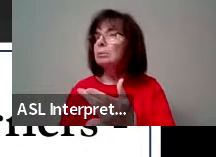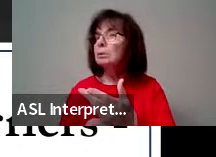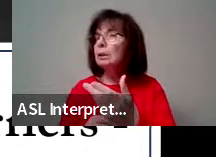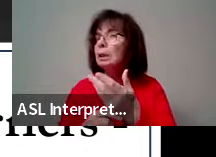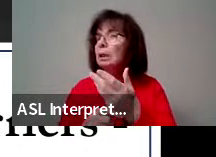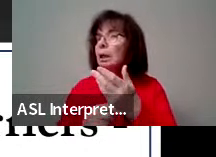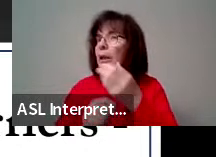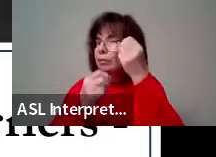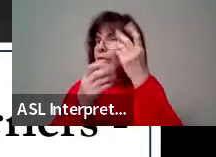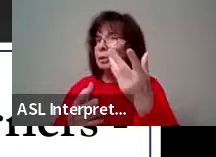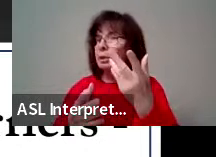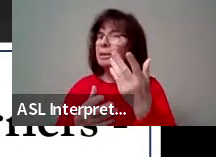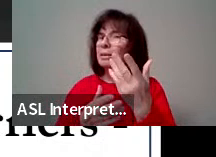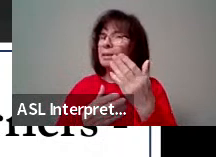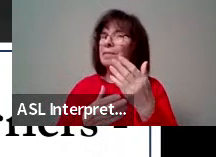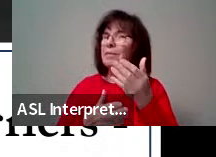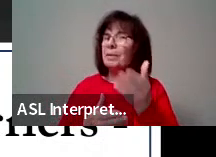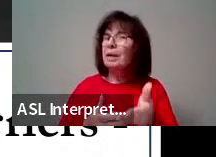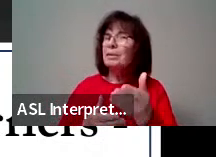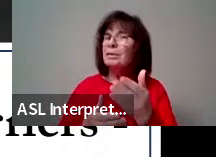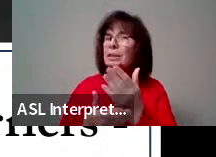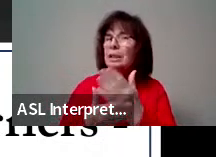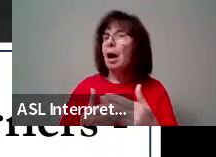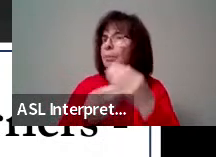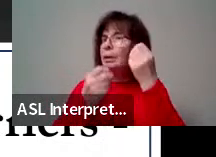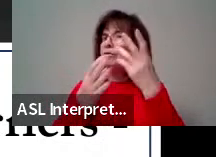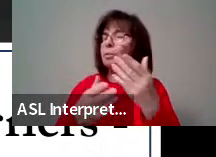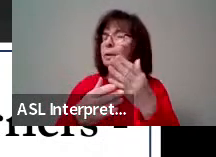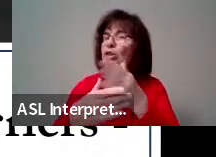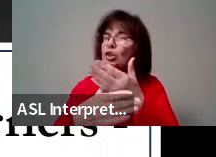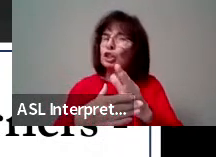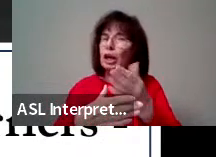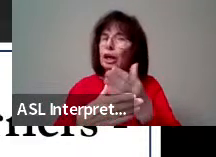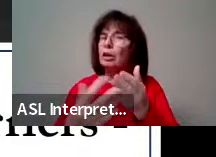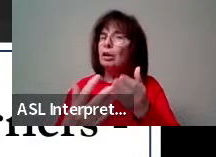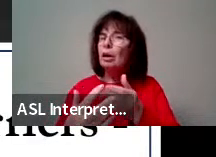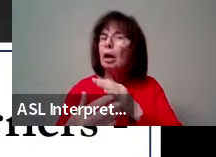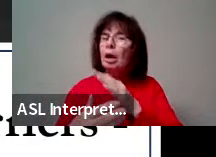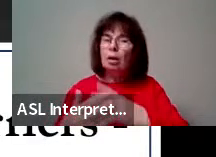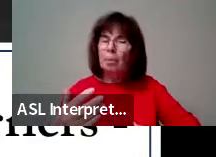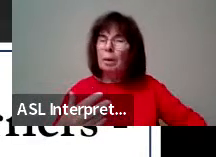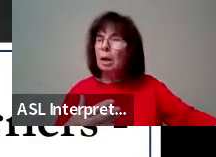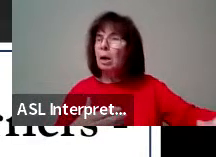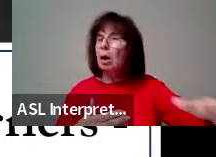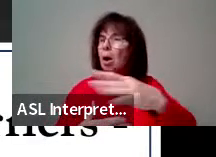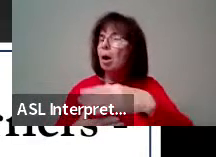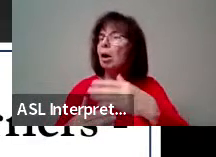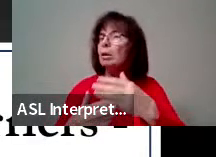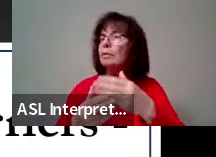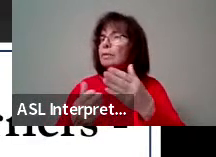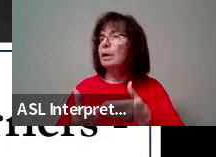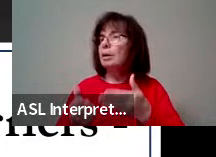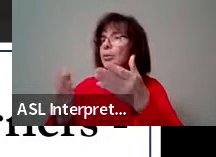amount of information shared amongst all medical providers. And so I think that is what she's talking about,